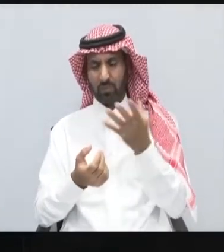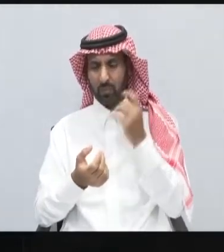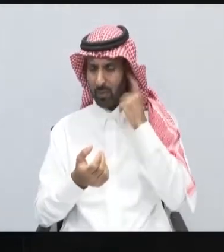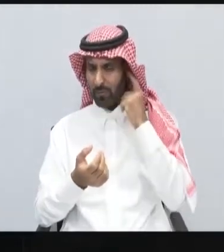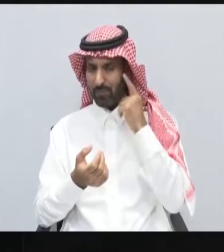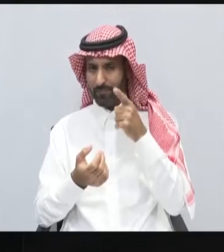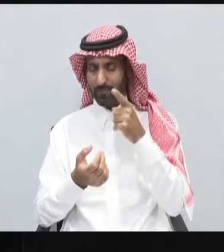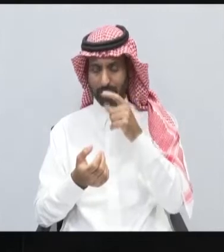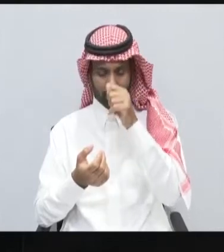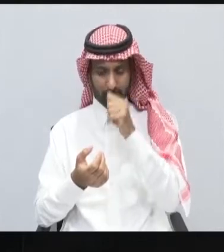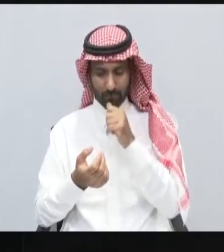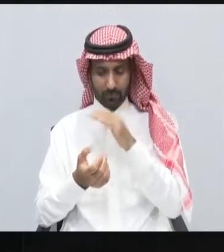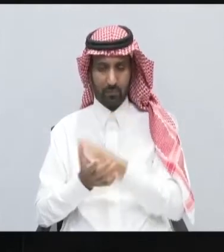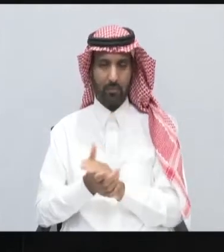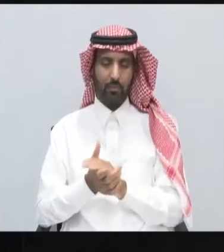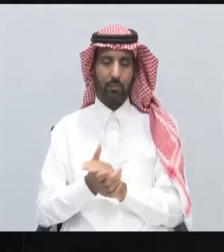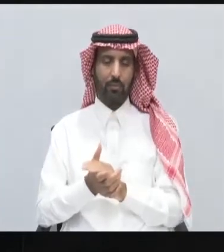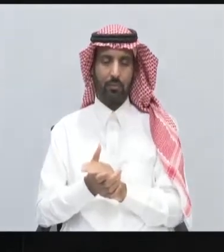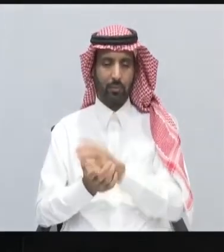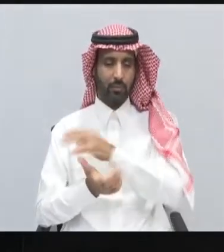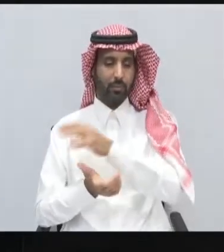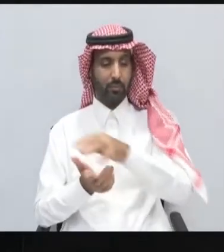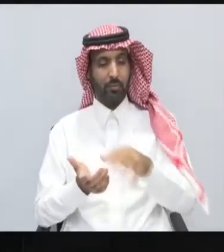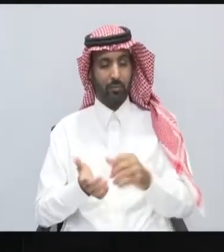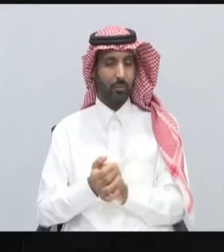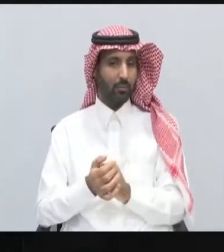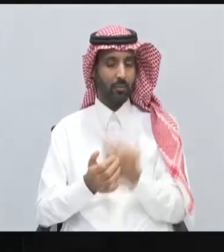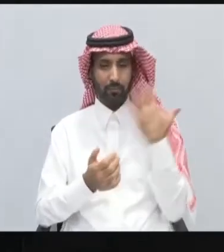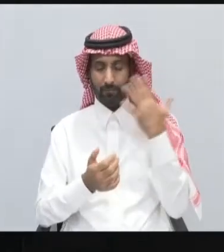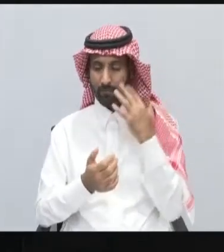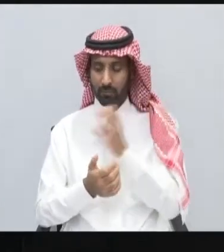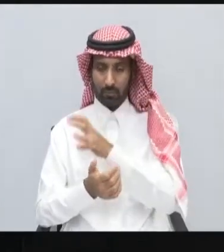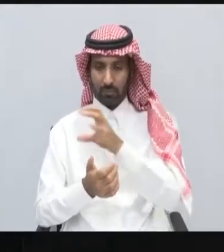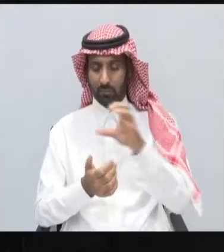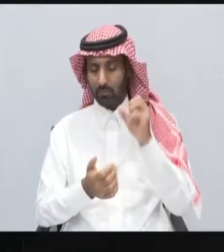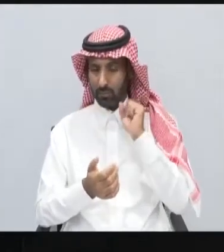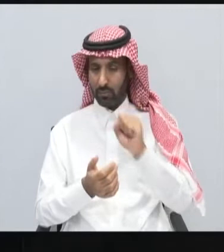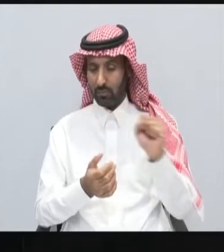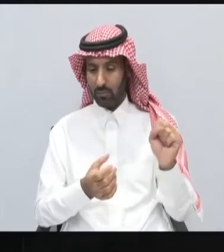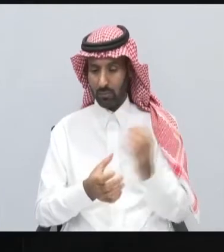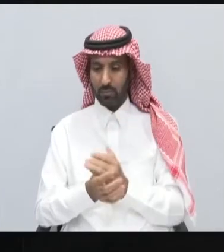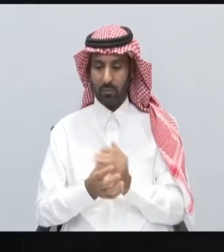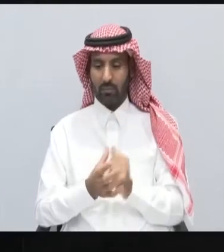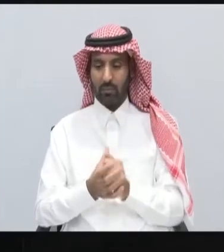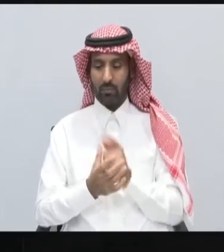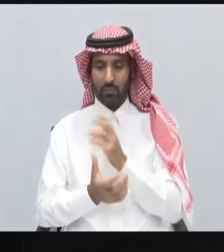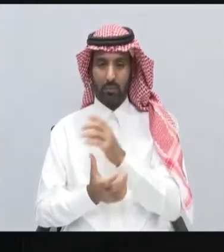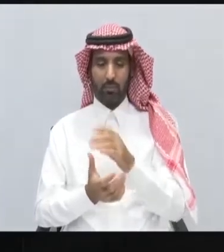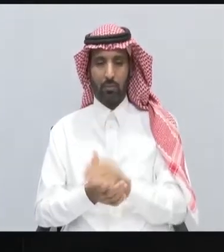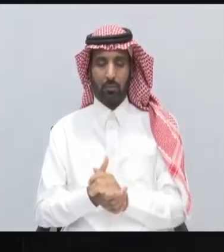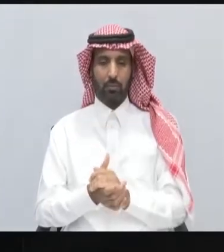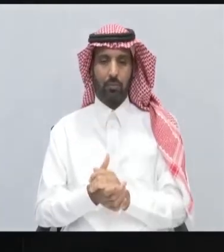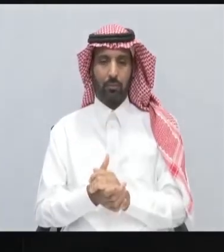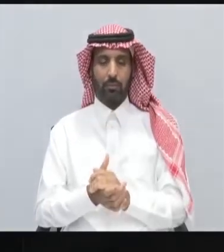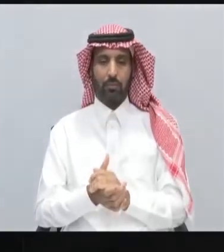you irritated. So each one of us has his or her own personality. So it's the